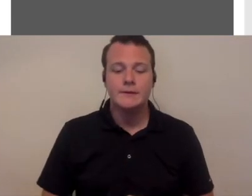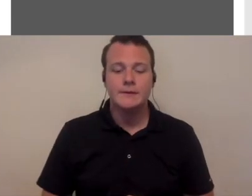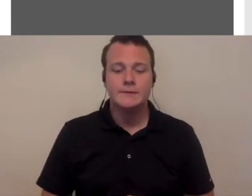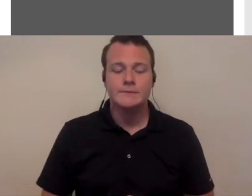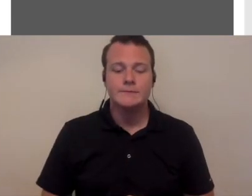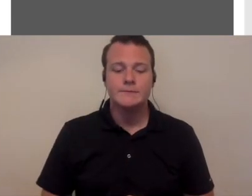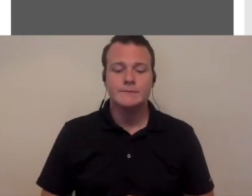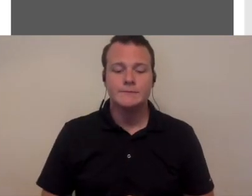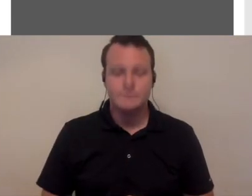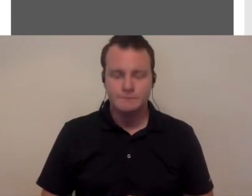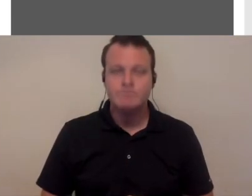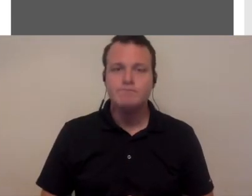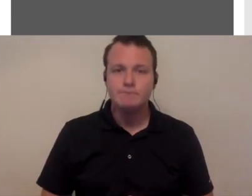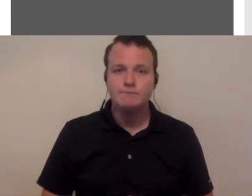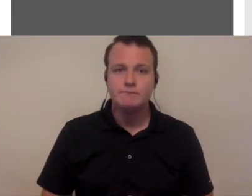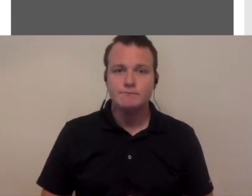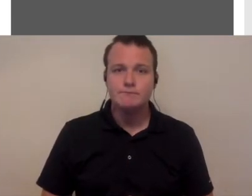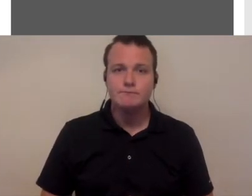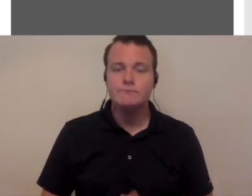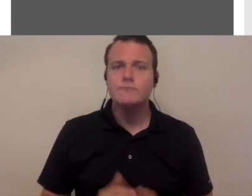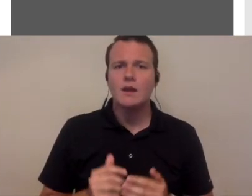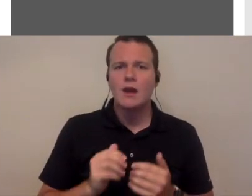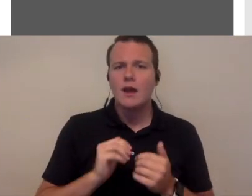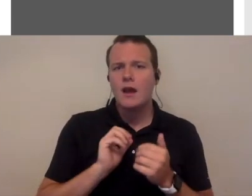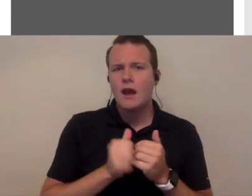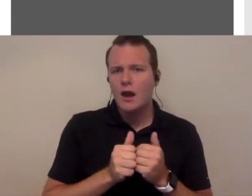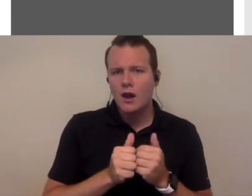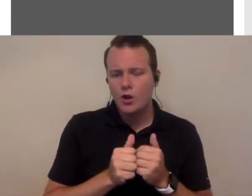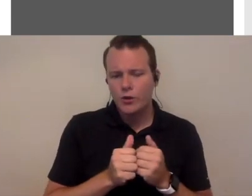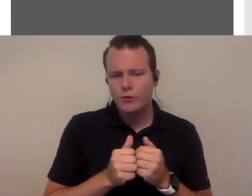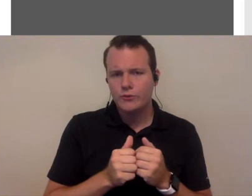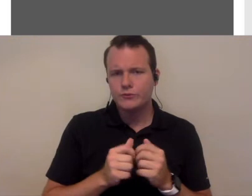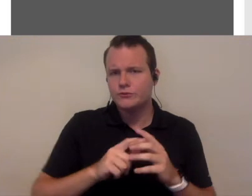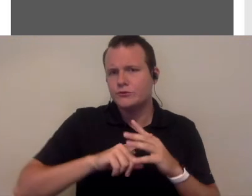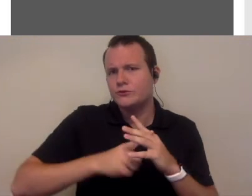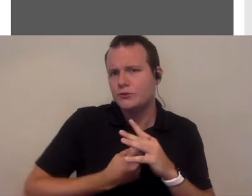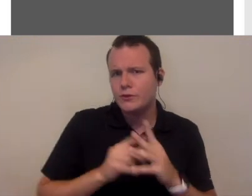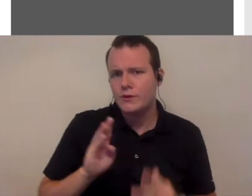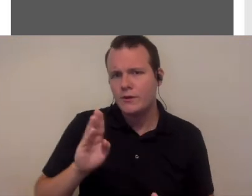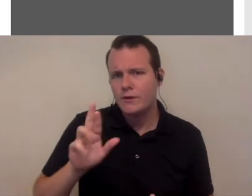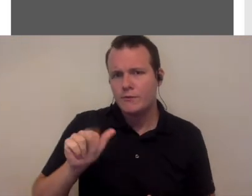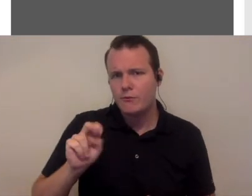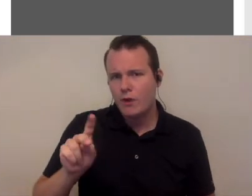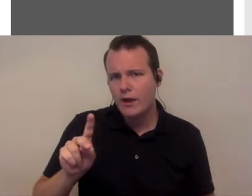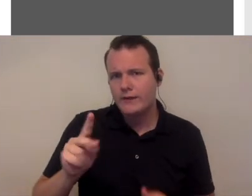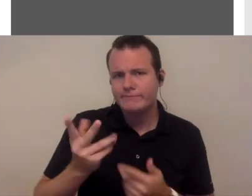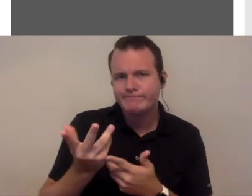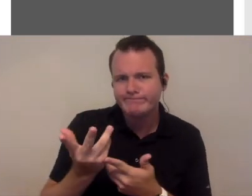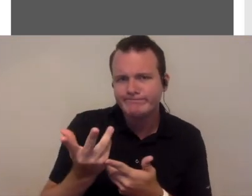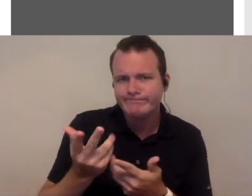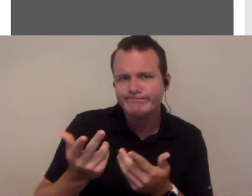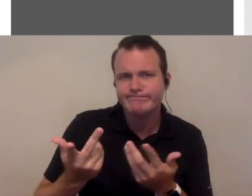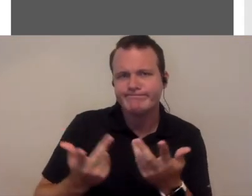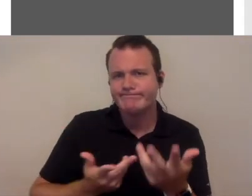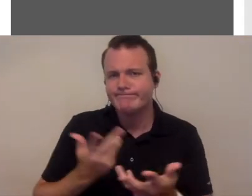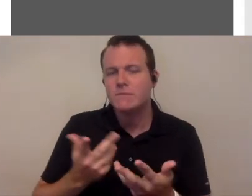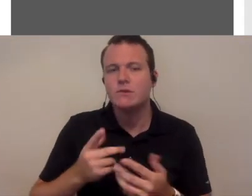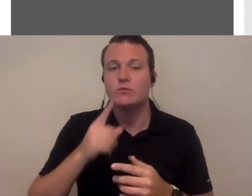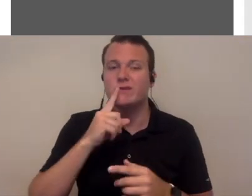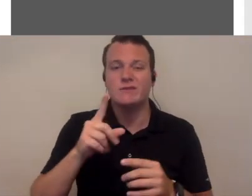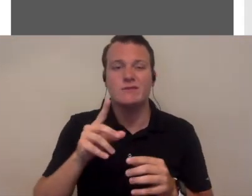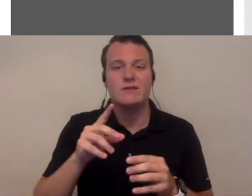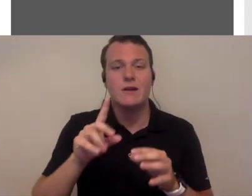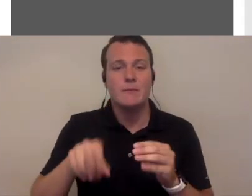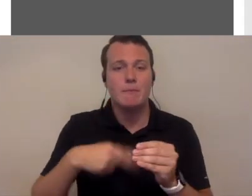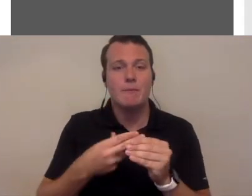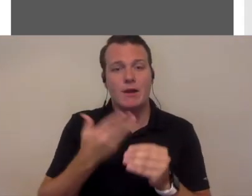So how do we start branding? Well, it's all about you. your organization. This is the